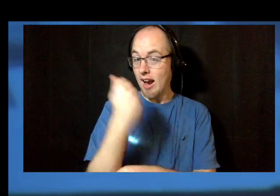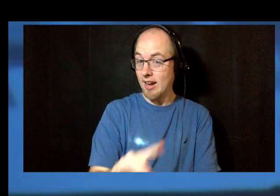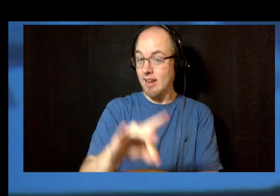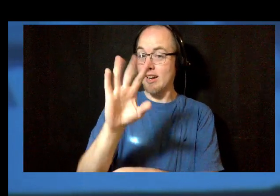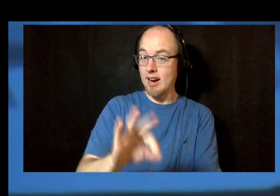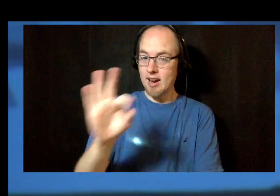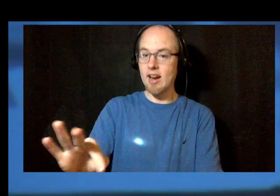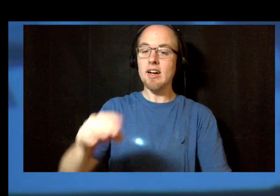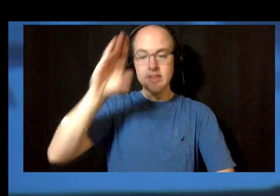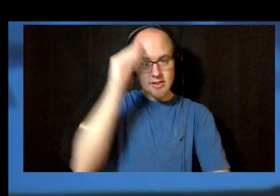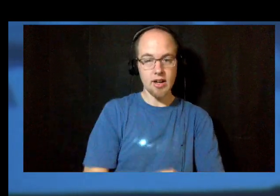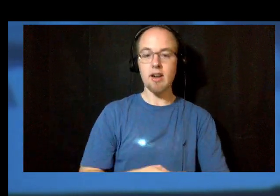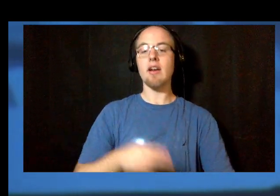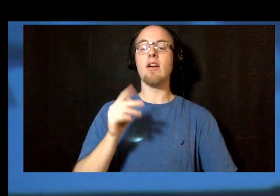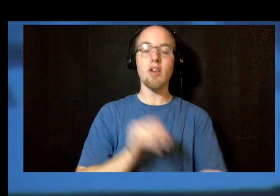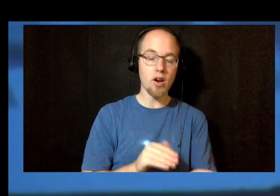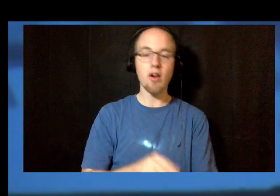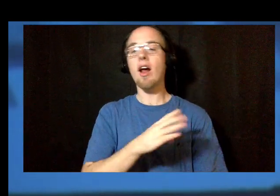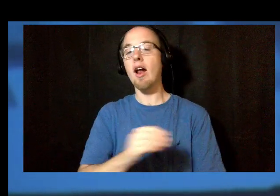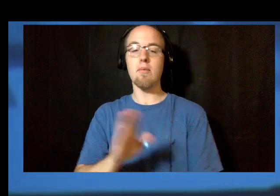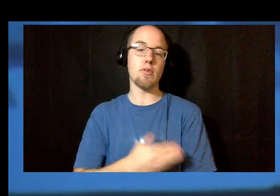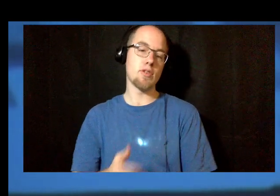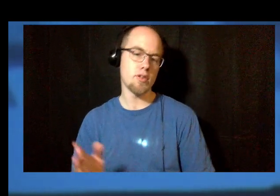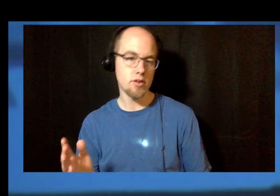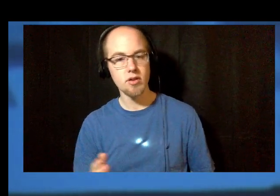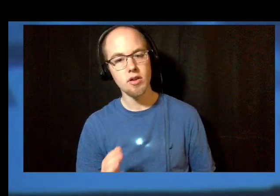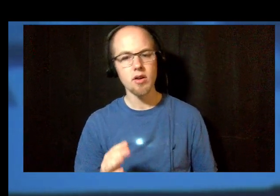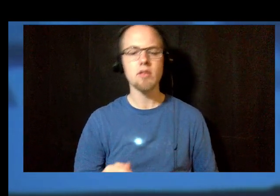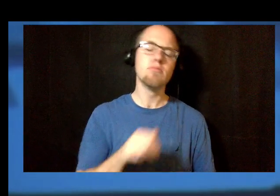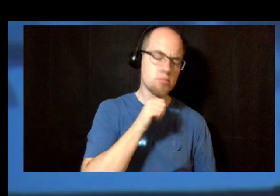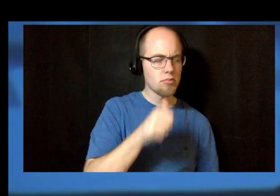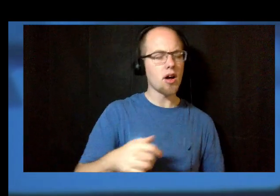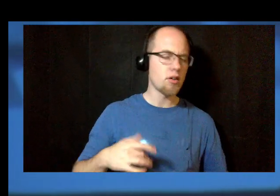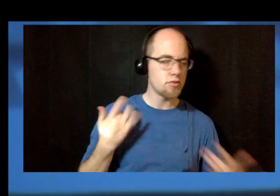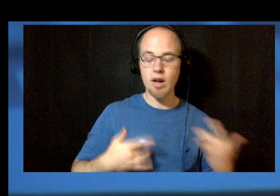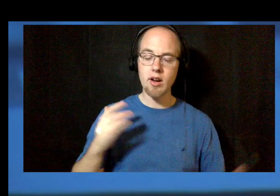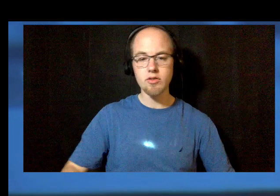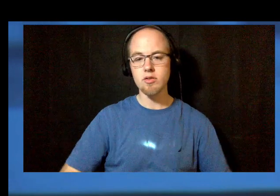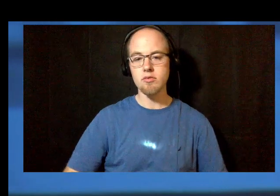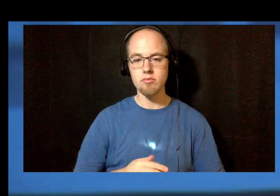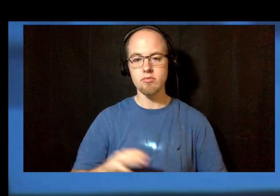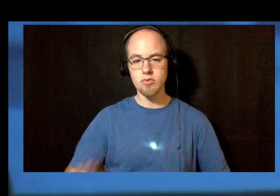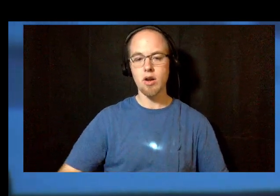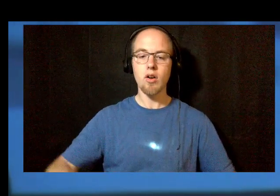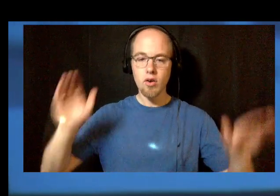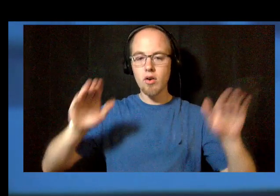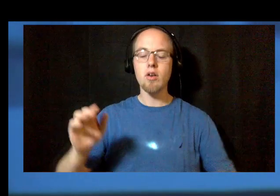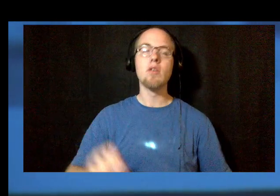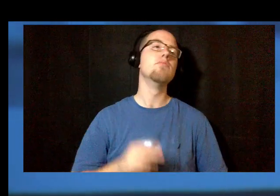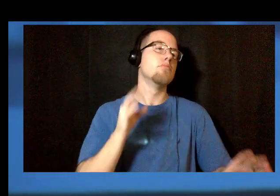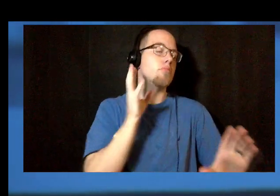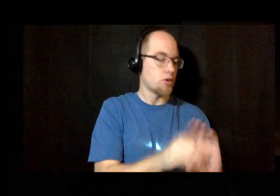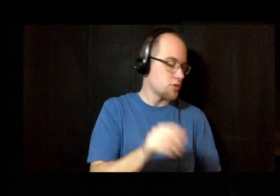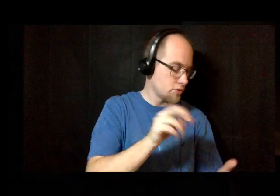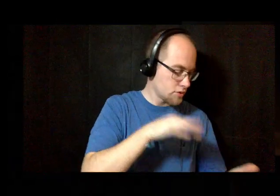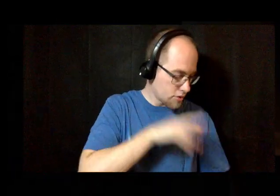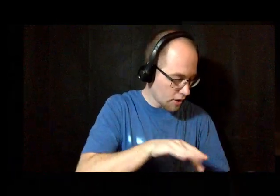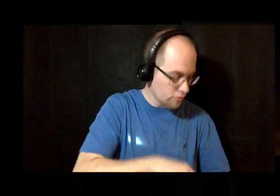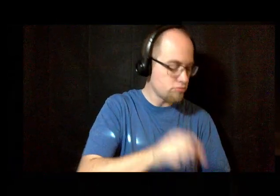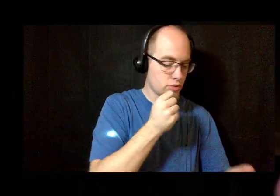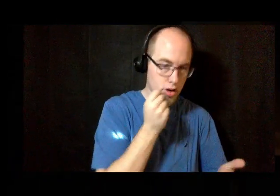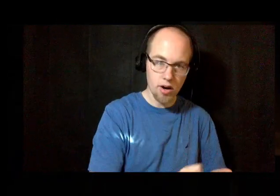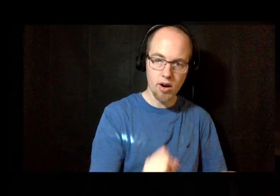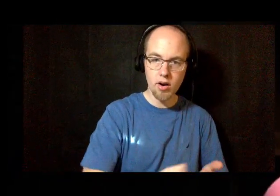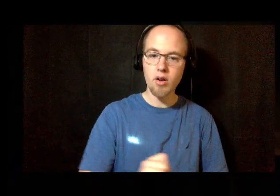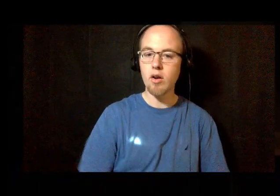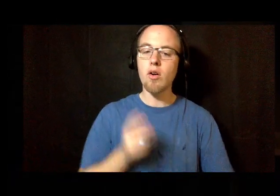son of a physician and a musician, reasonably uneventful childhood, decided to study journalism. Enlisted with the Red Cross during World War I,